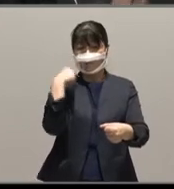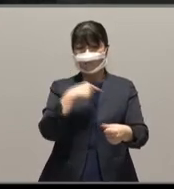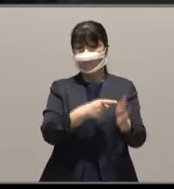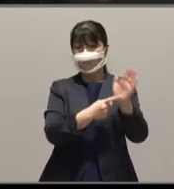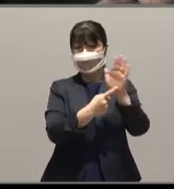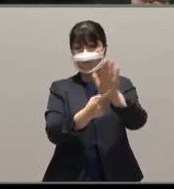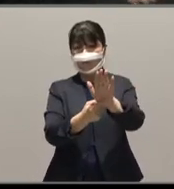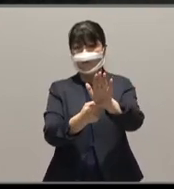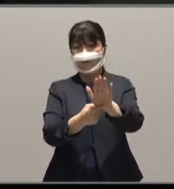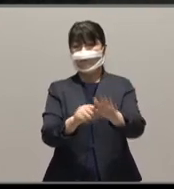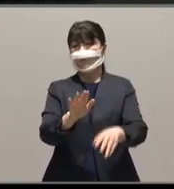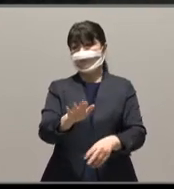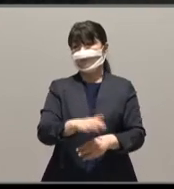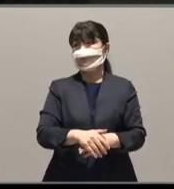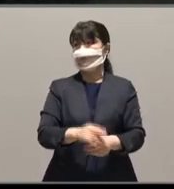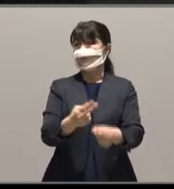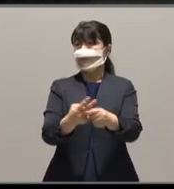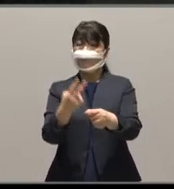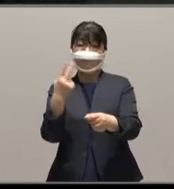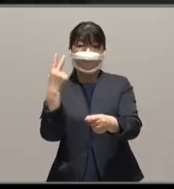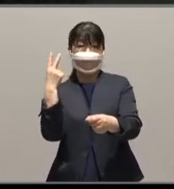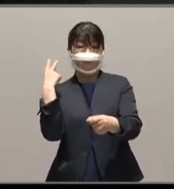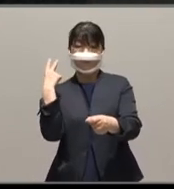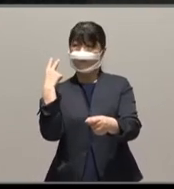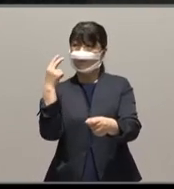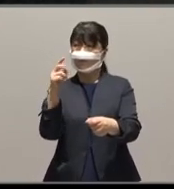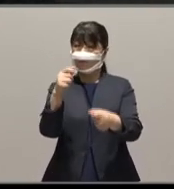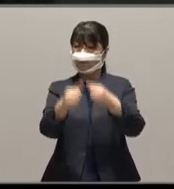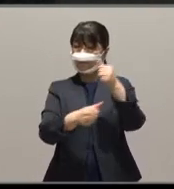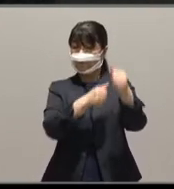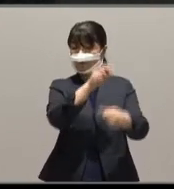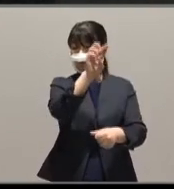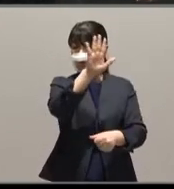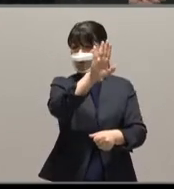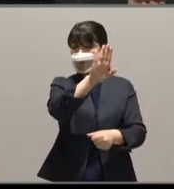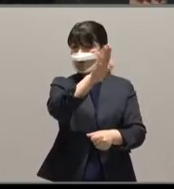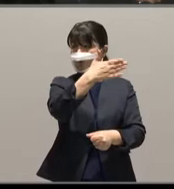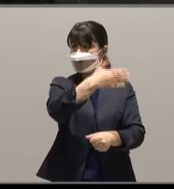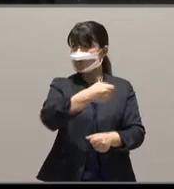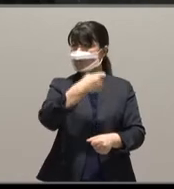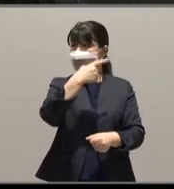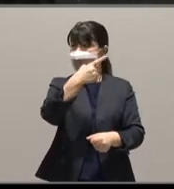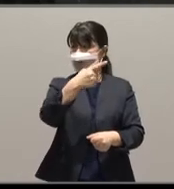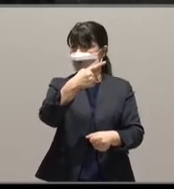this picture for about a year. And 2 years ago, at the